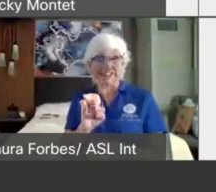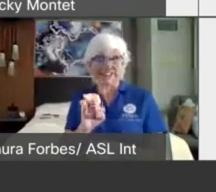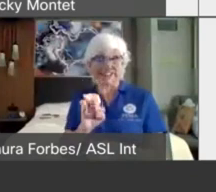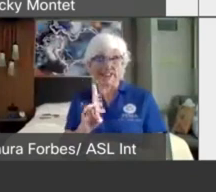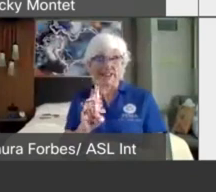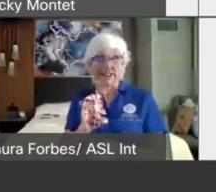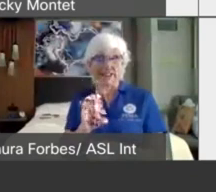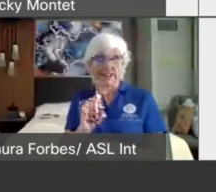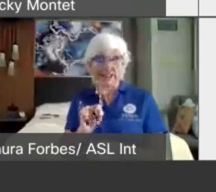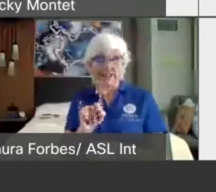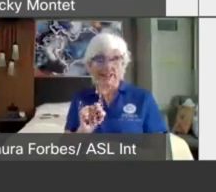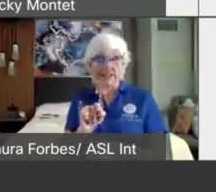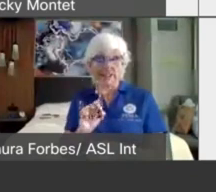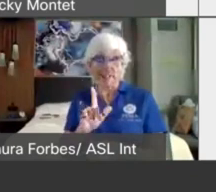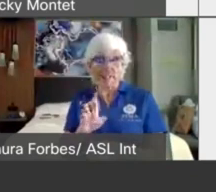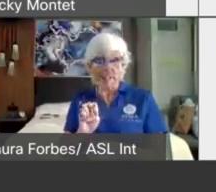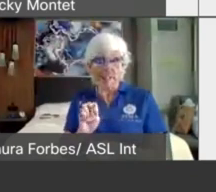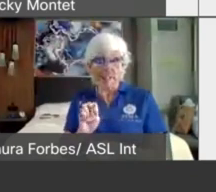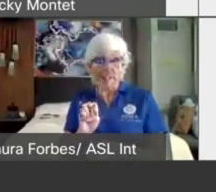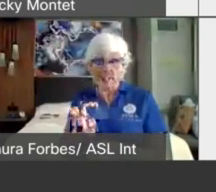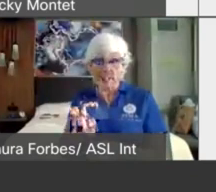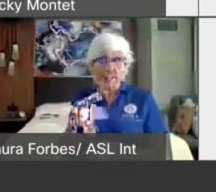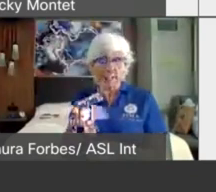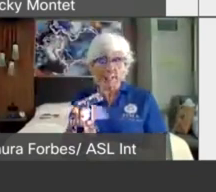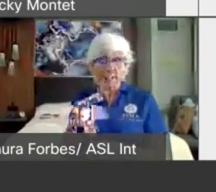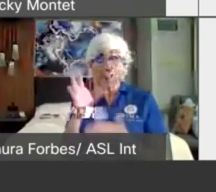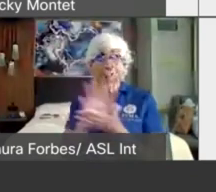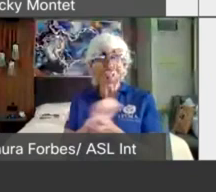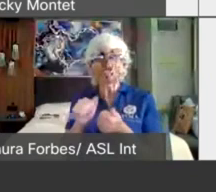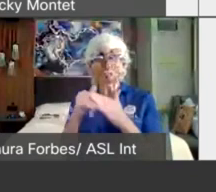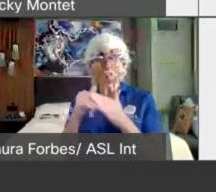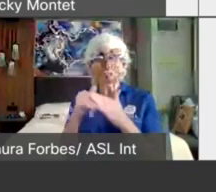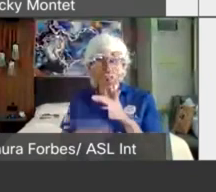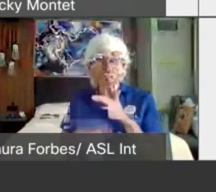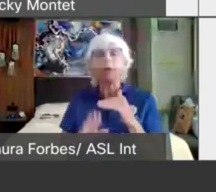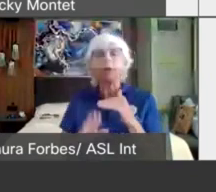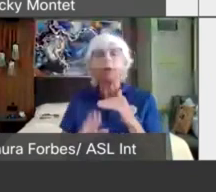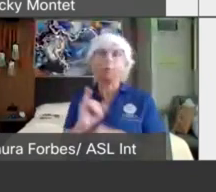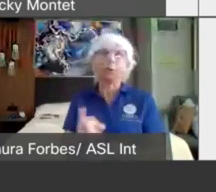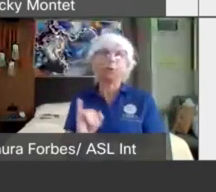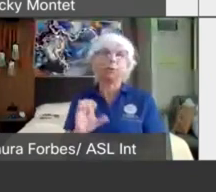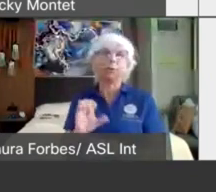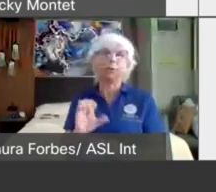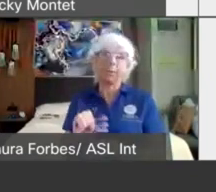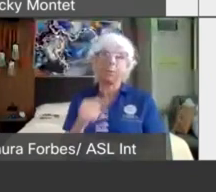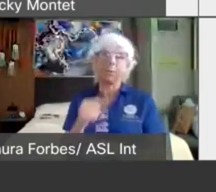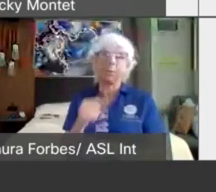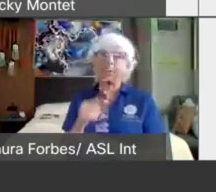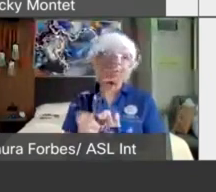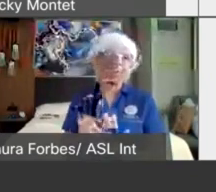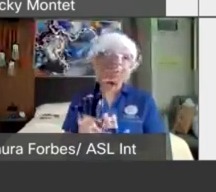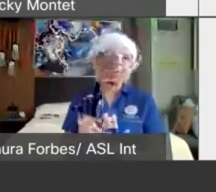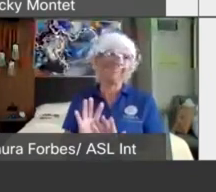damages are below that, your insurance company will, of course, tell you that you're not eligible through